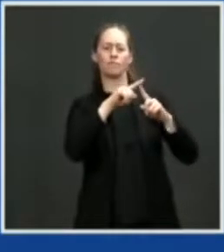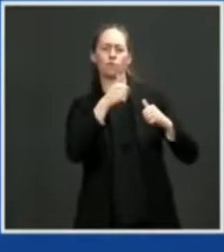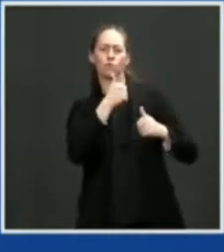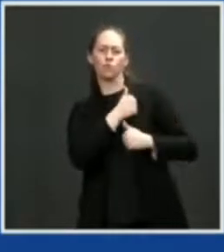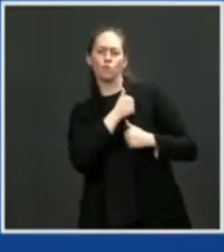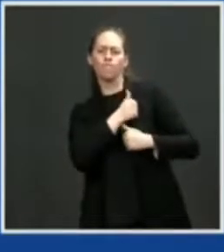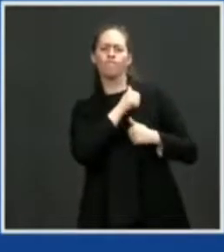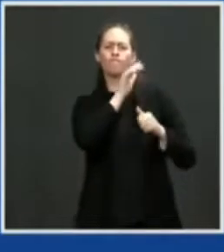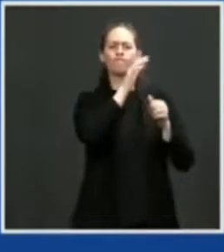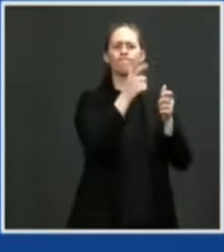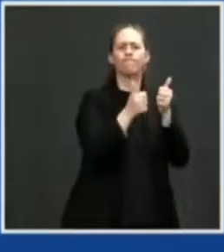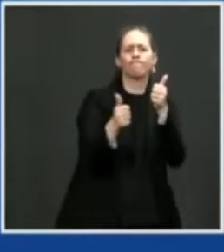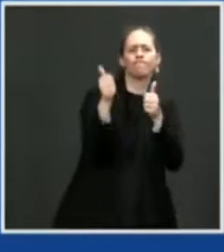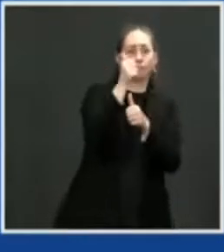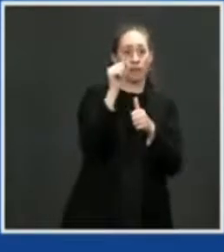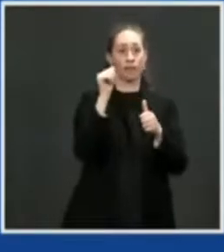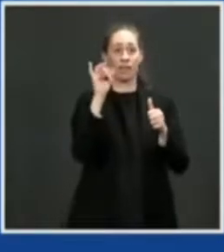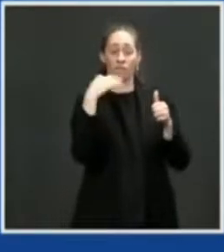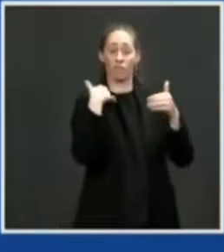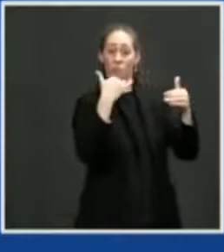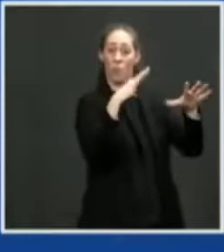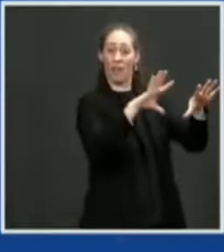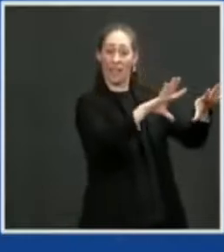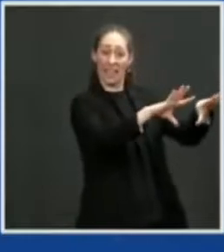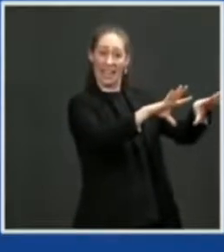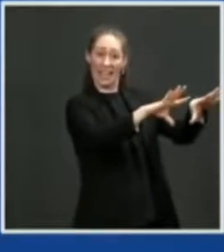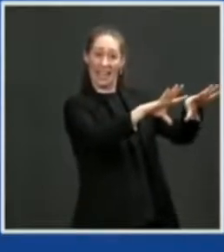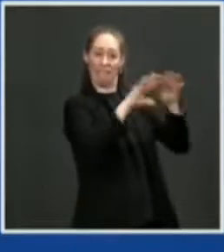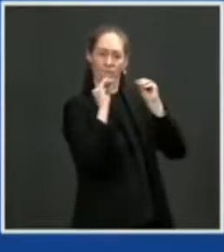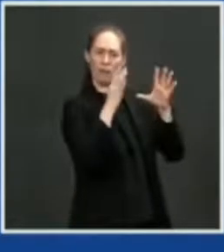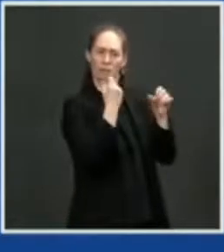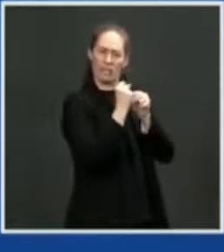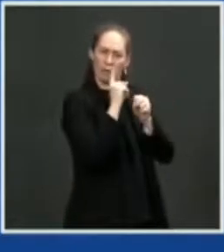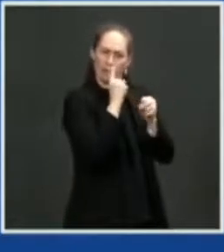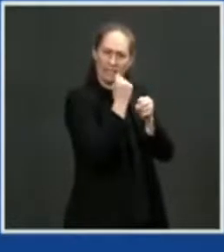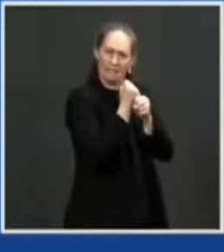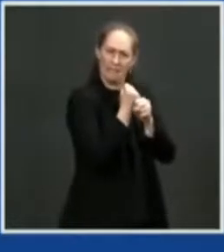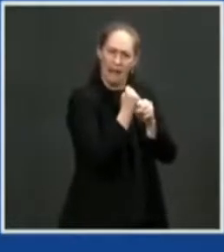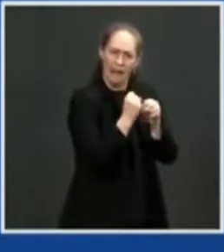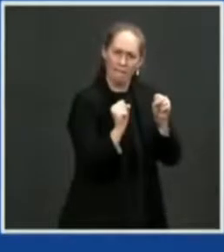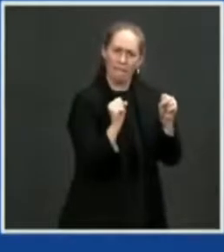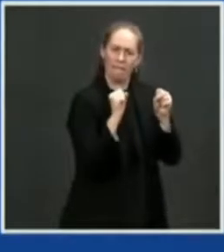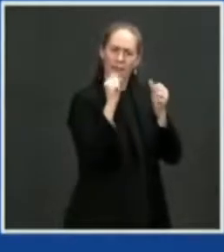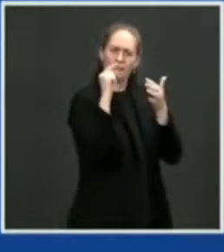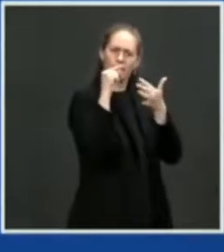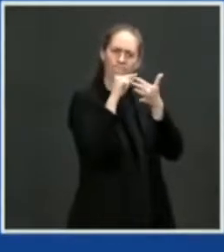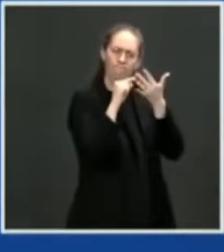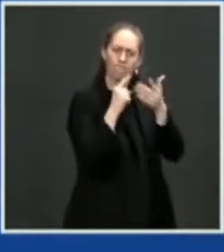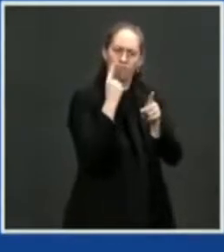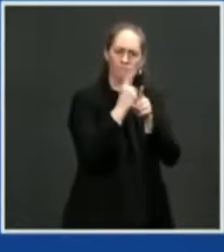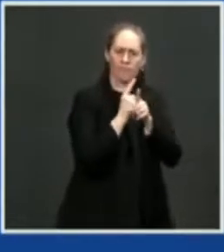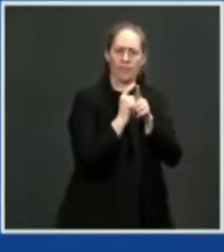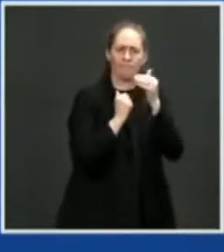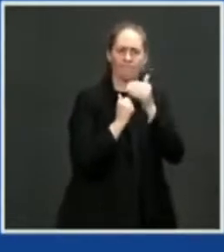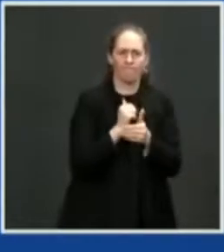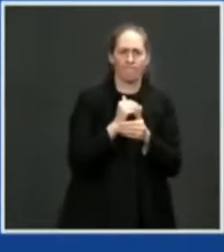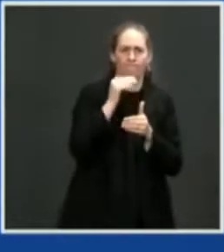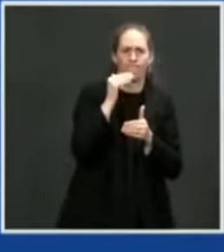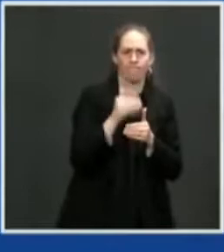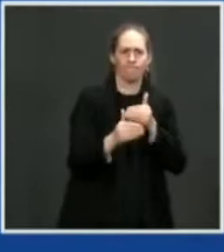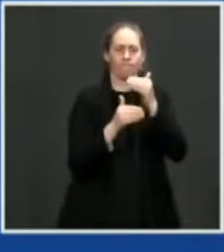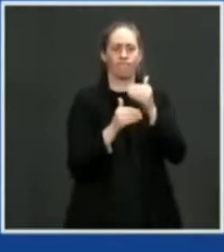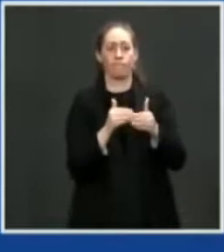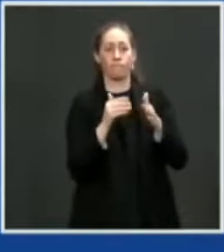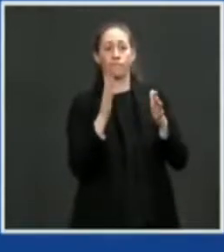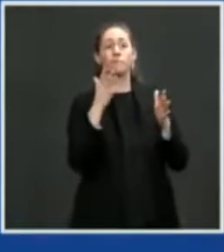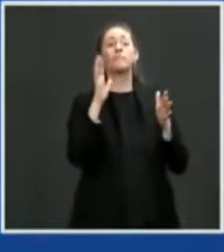do so in a safe and orderly way. Safe and orderly. We're in consultation, I said, with our allies and partners, and